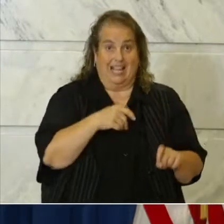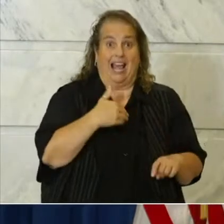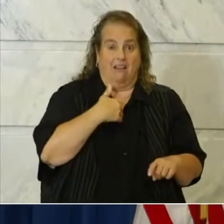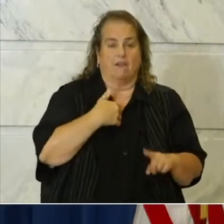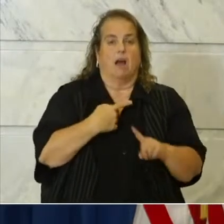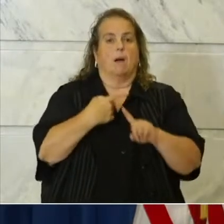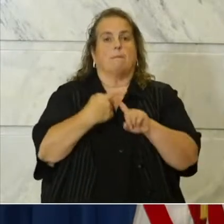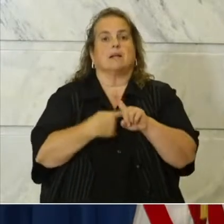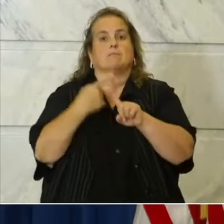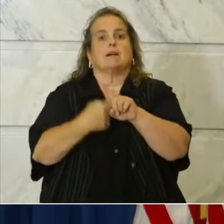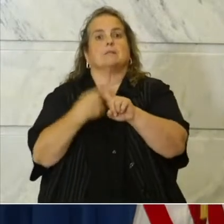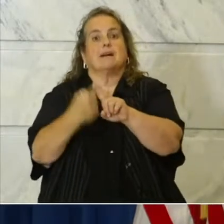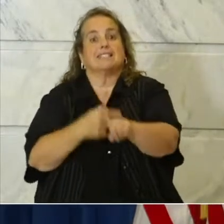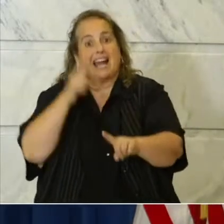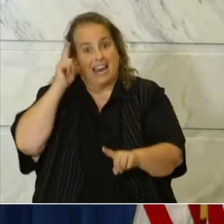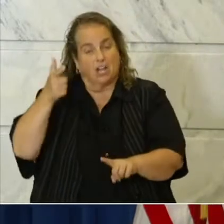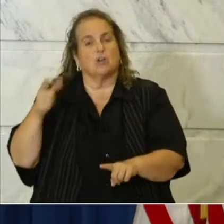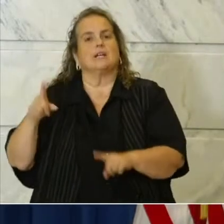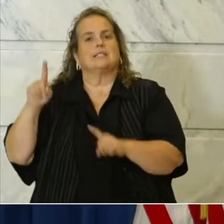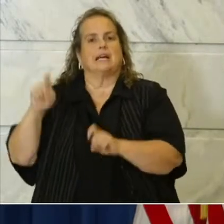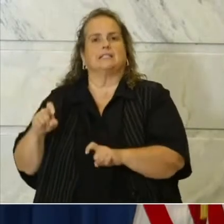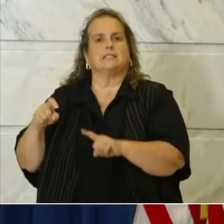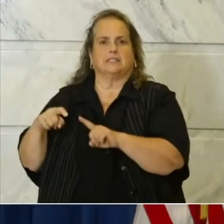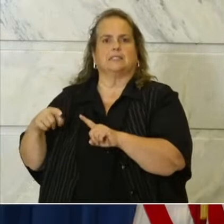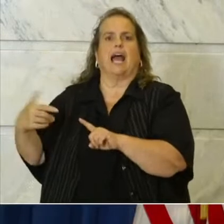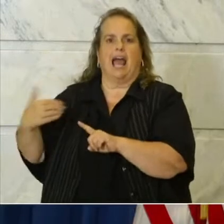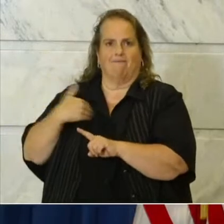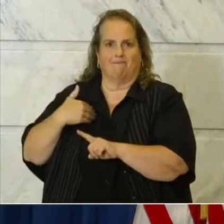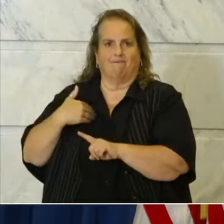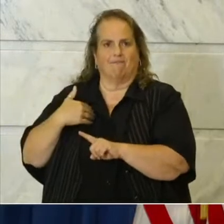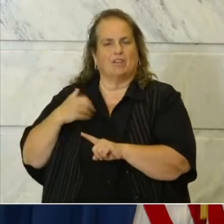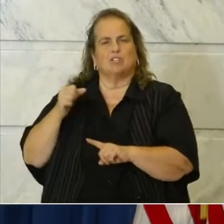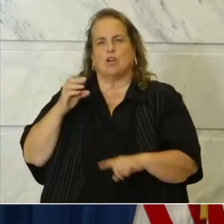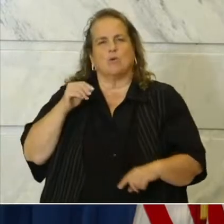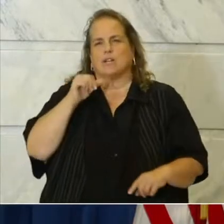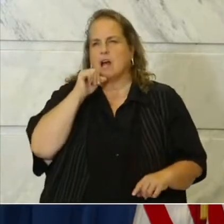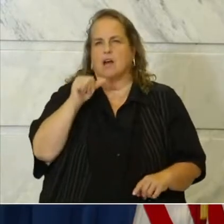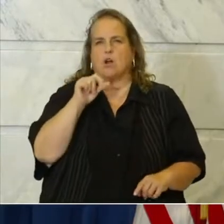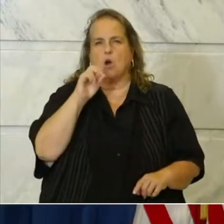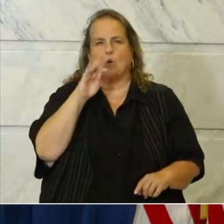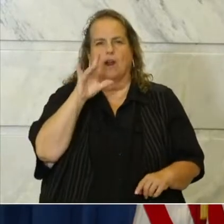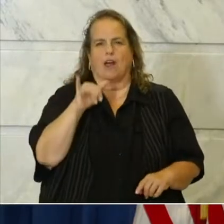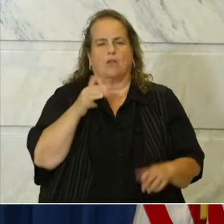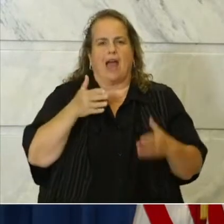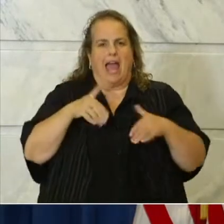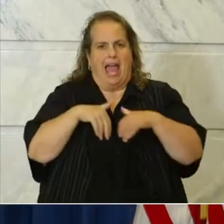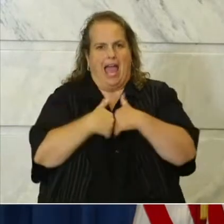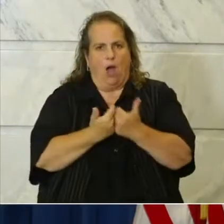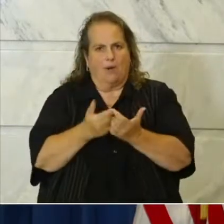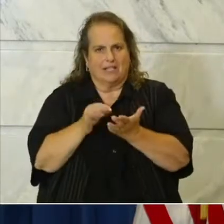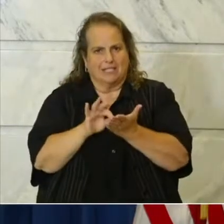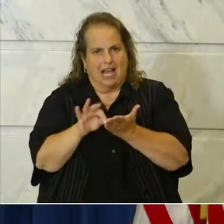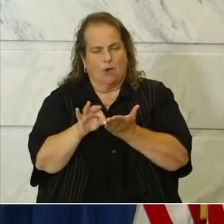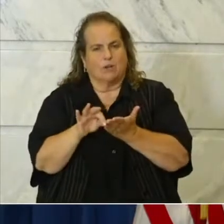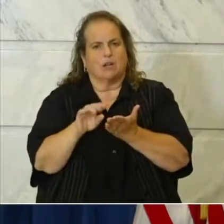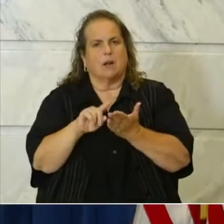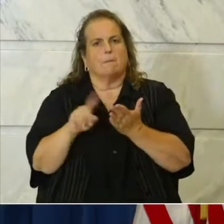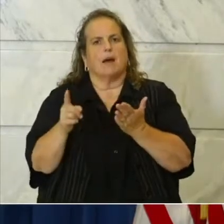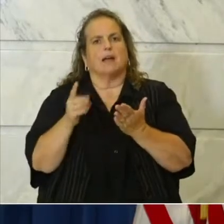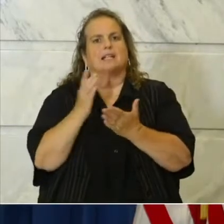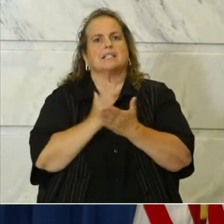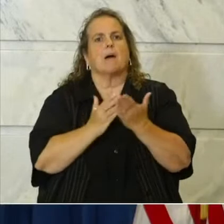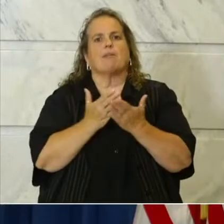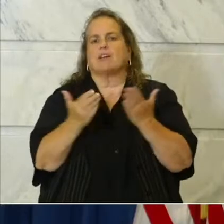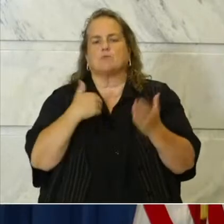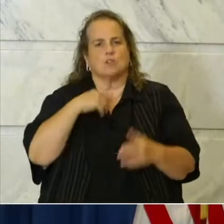months later also tests positive. And so it's not just the way it's counted. It points out some things we don't